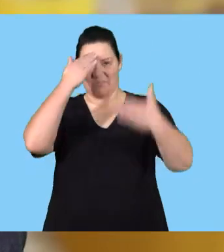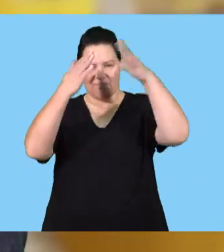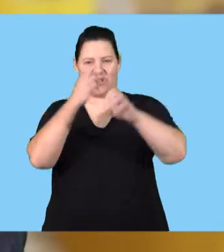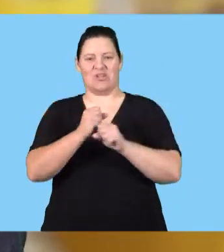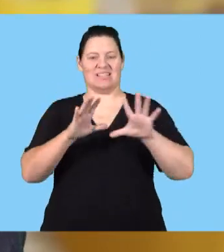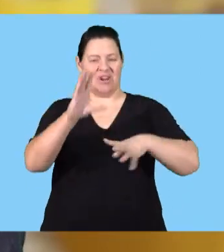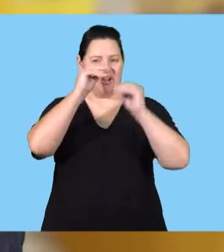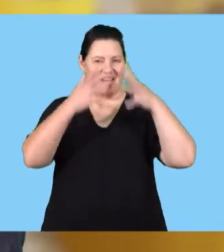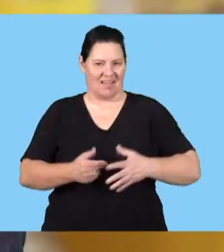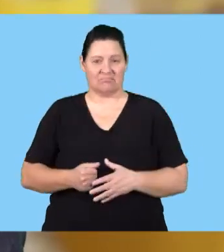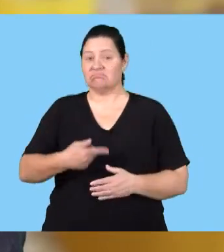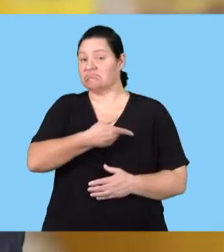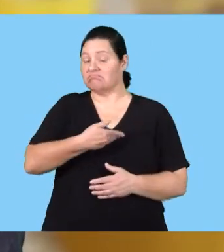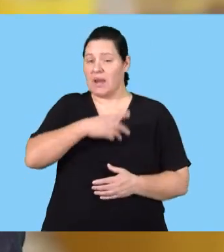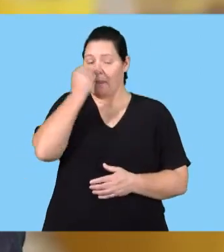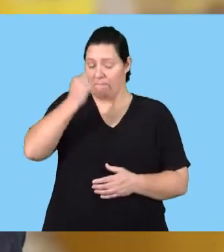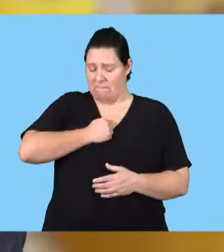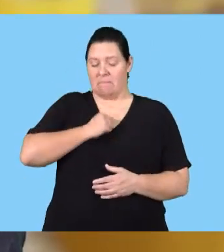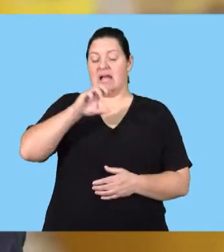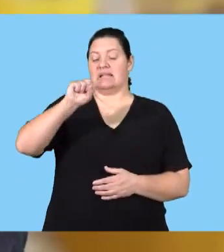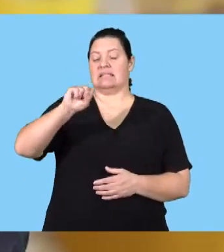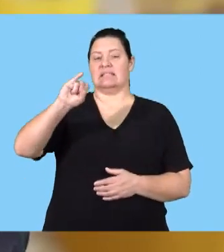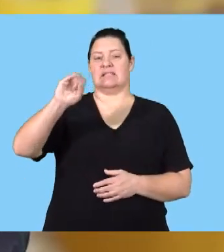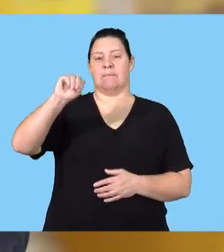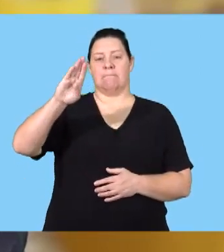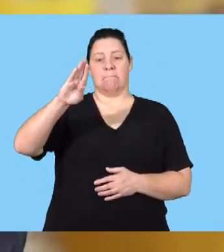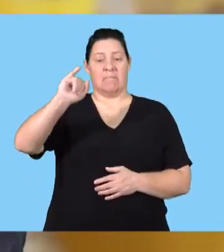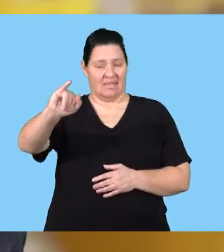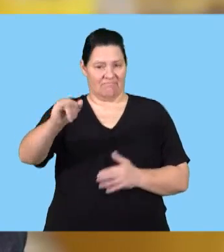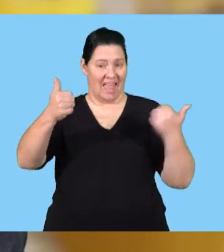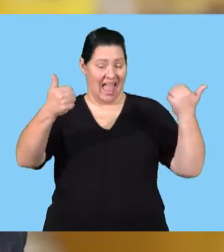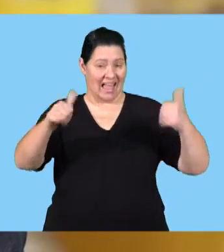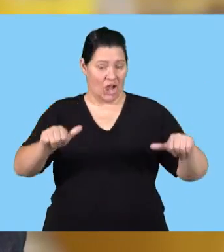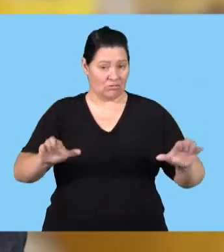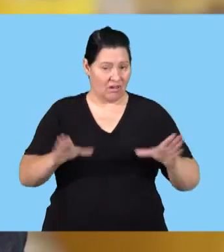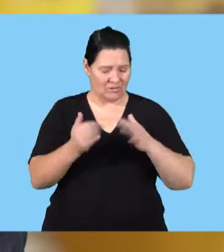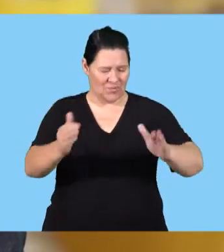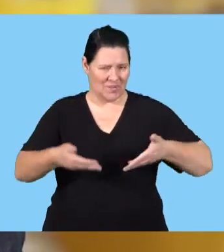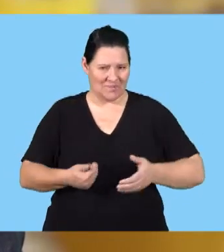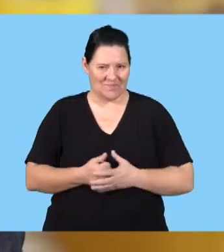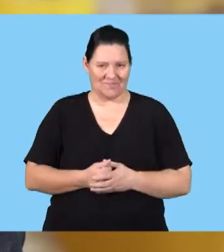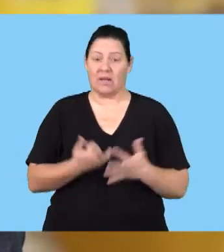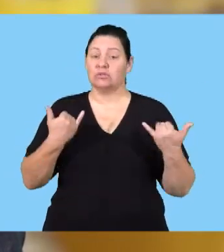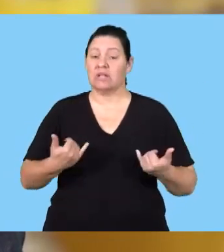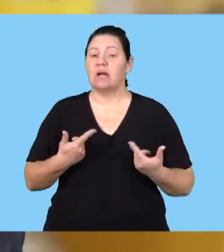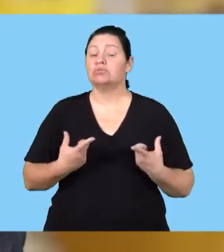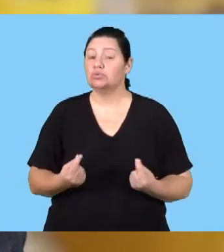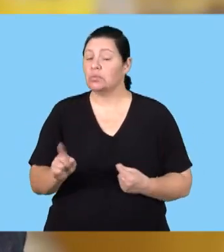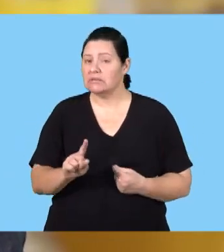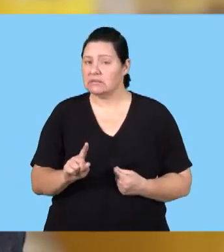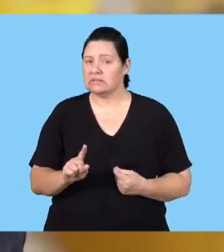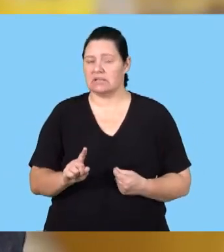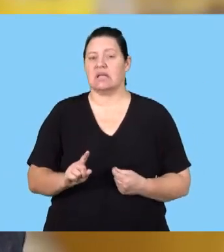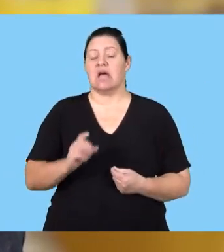Greetings, great learners. My name is Mr. Simbi, and welcome to today's accounting class. In today's class, I'm going to be doing the